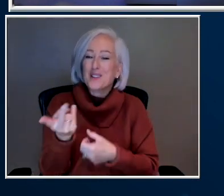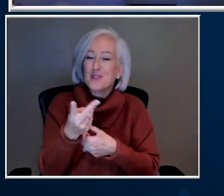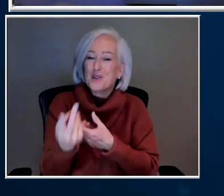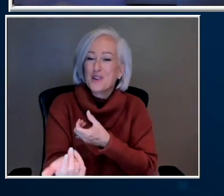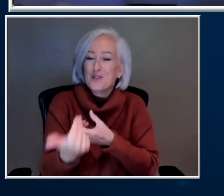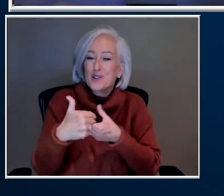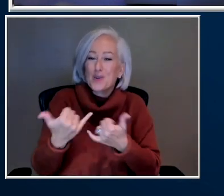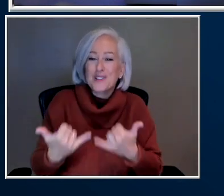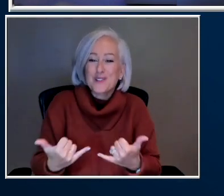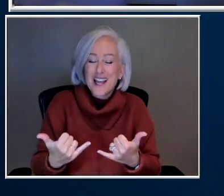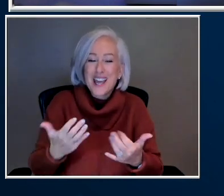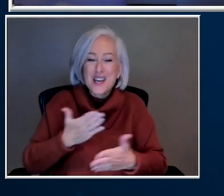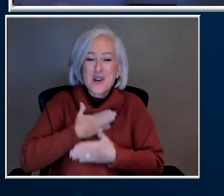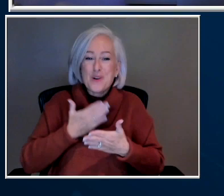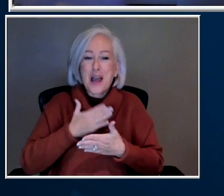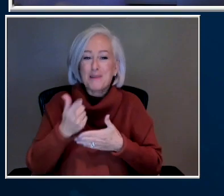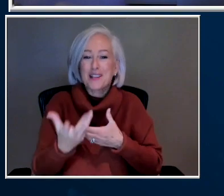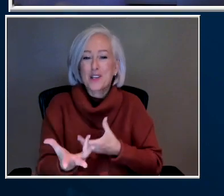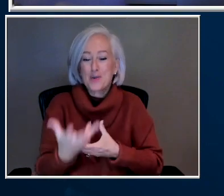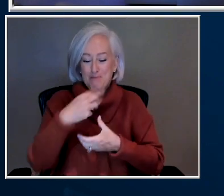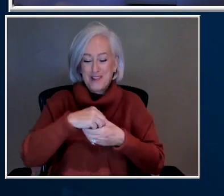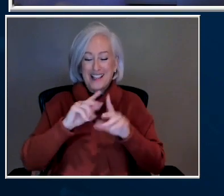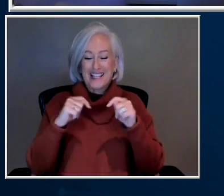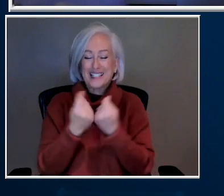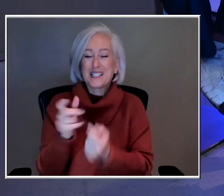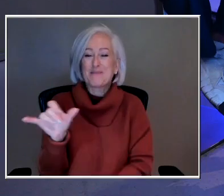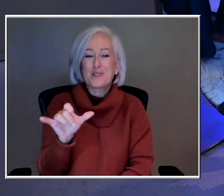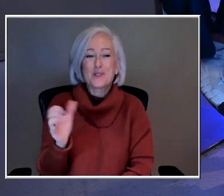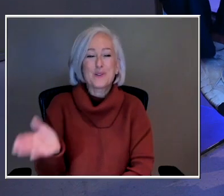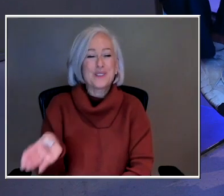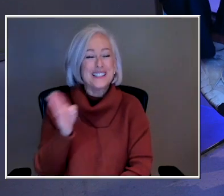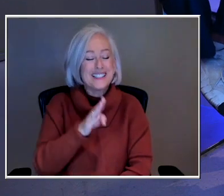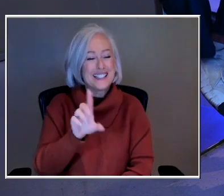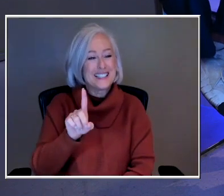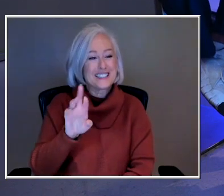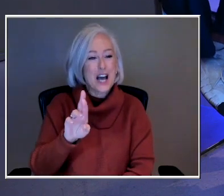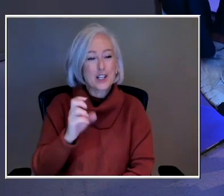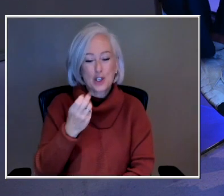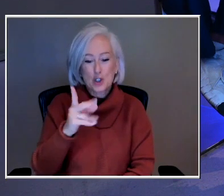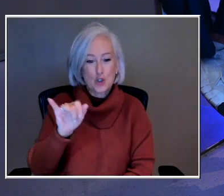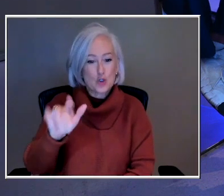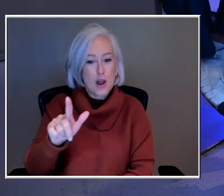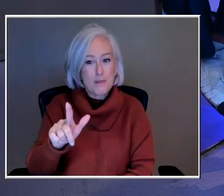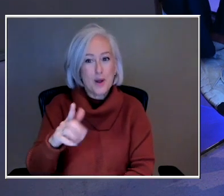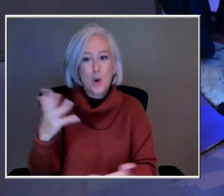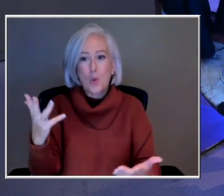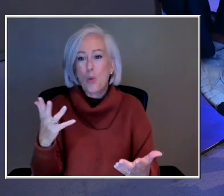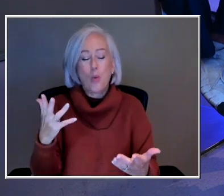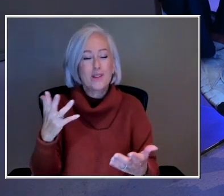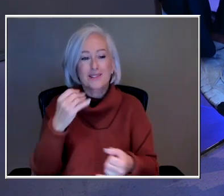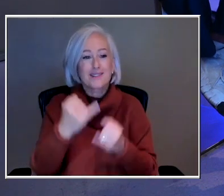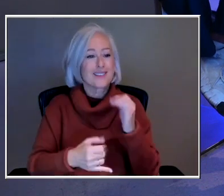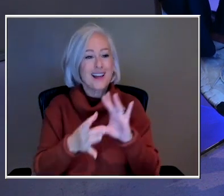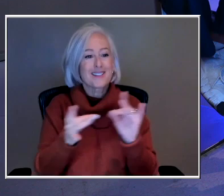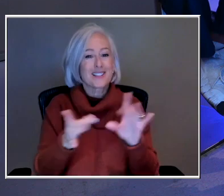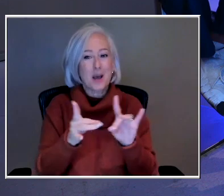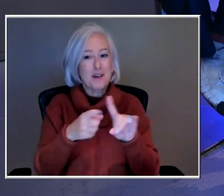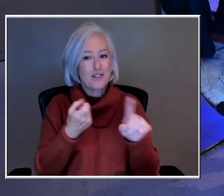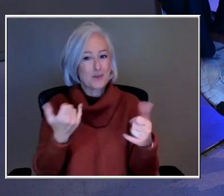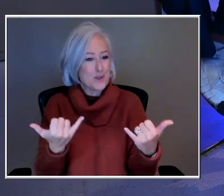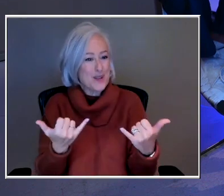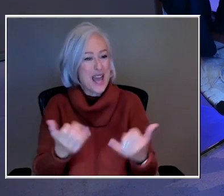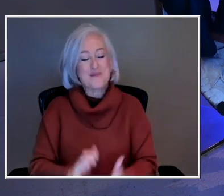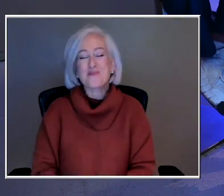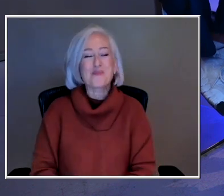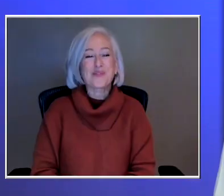you part of our team as well. Dr. Schruppel, after this big announcement, what's the big takeaway from this big news? Yeah, I think this is a really